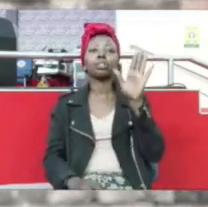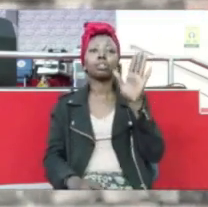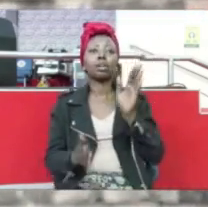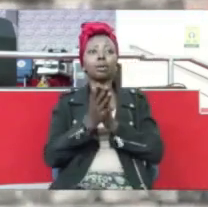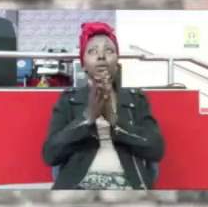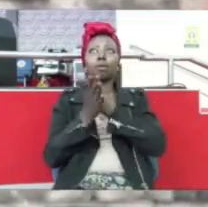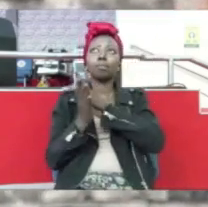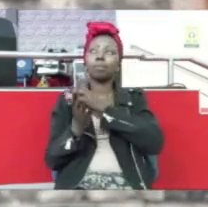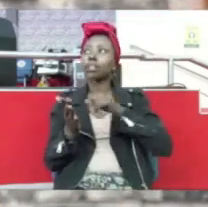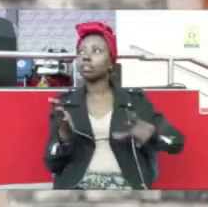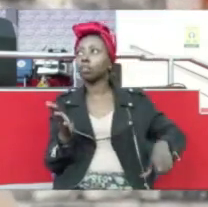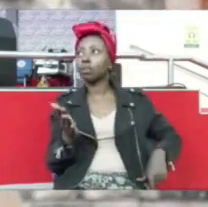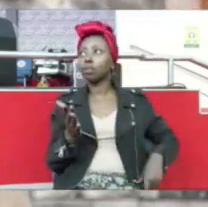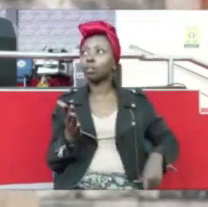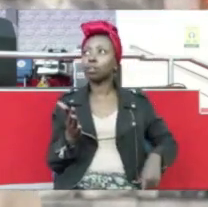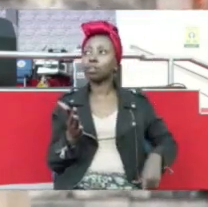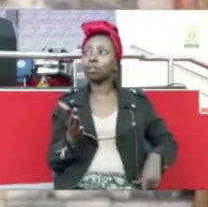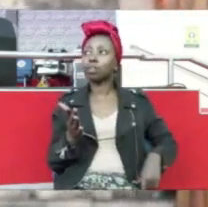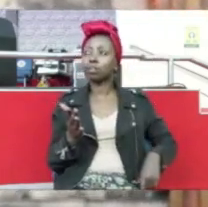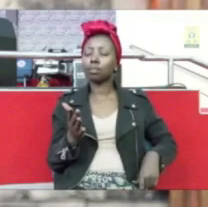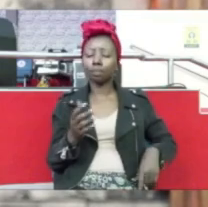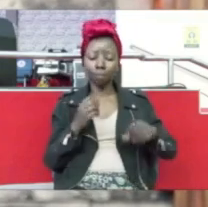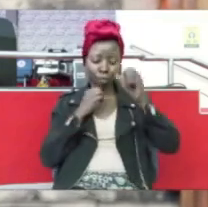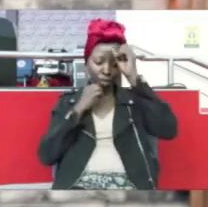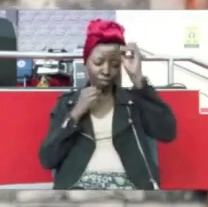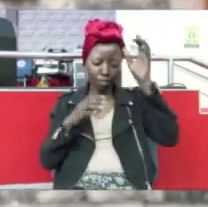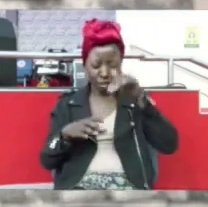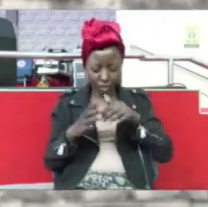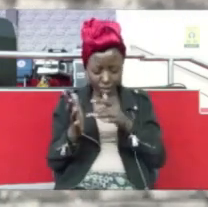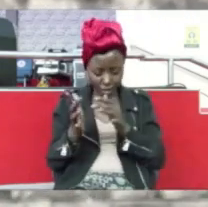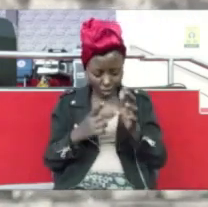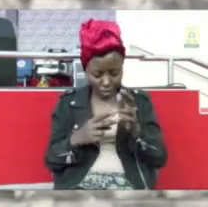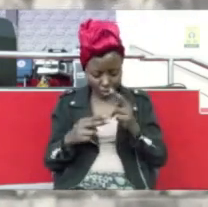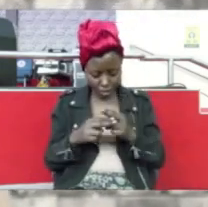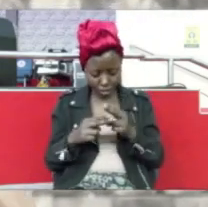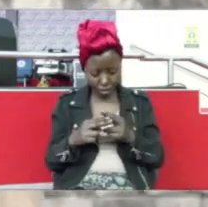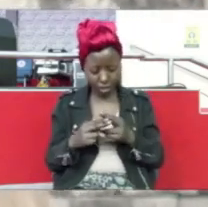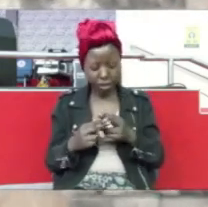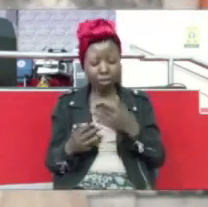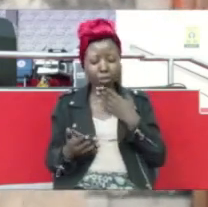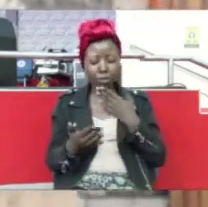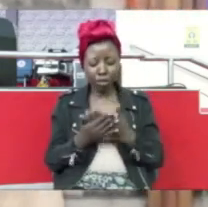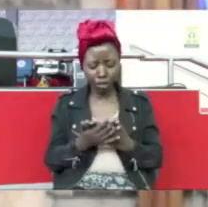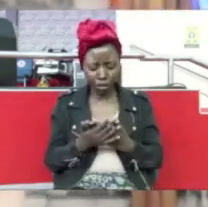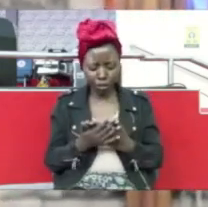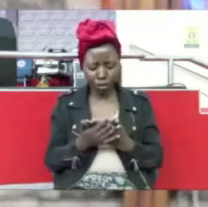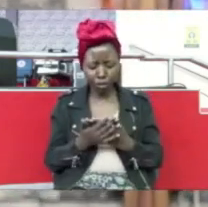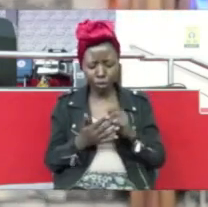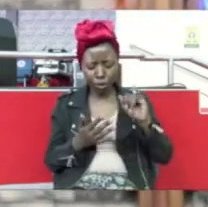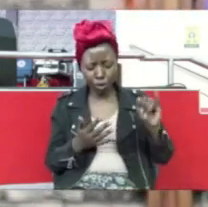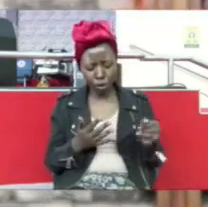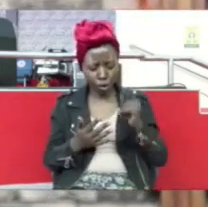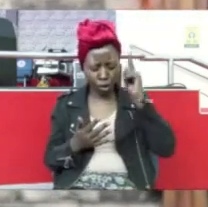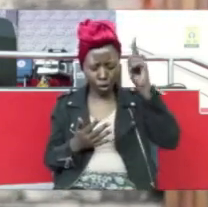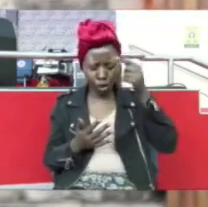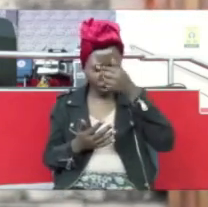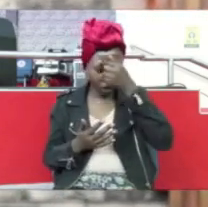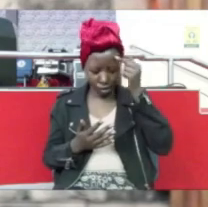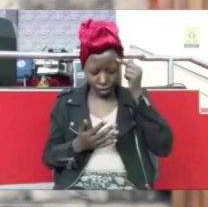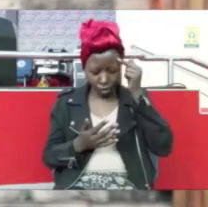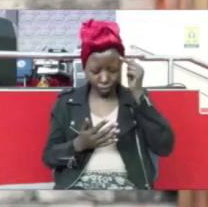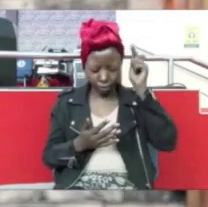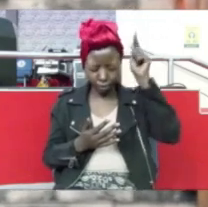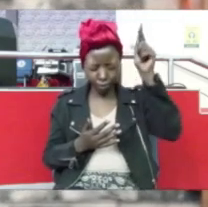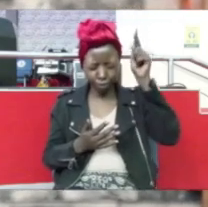Yesu asifiwe. Amen. Father, in the name of Jesus, we are grateful. We thank you, Jehovah God, because you